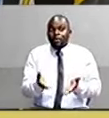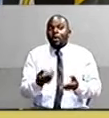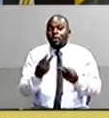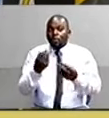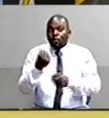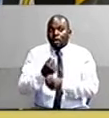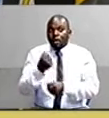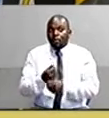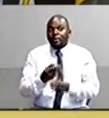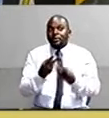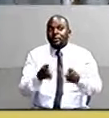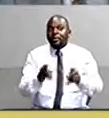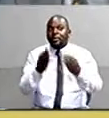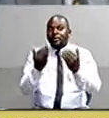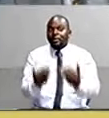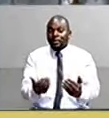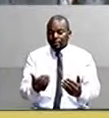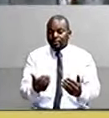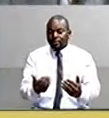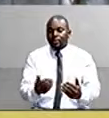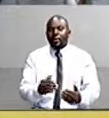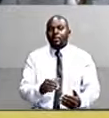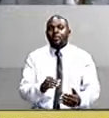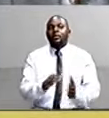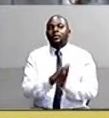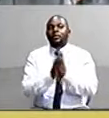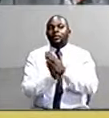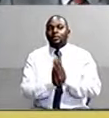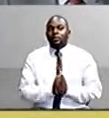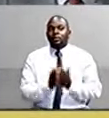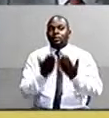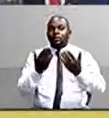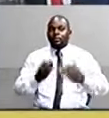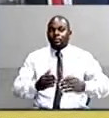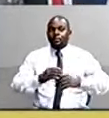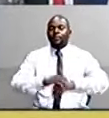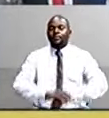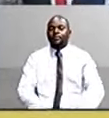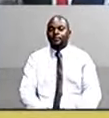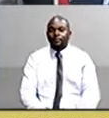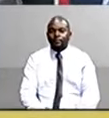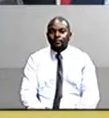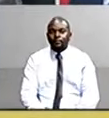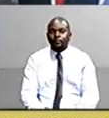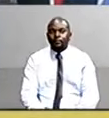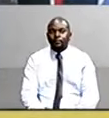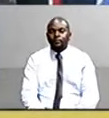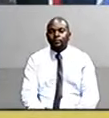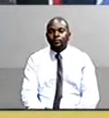now. This story has been compiled by Kenneth Tanawa for UBC News.